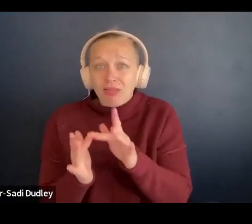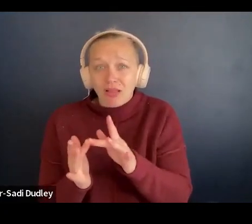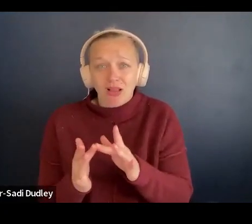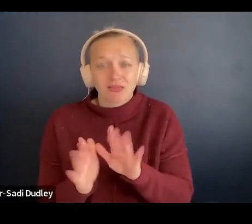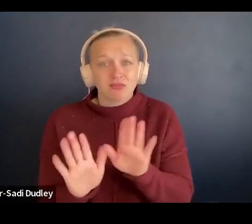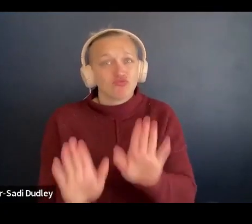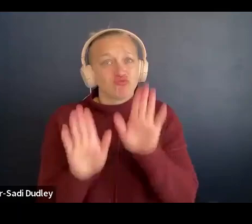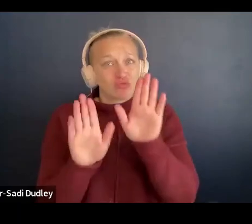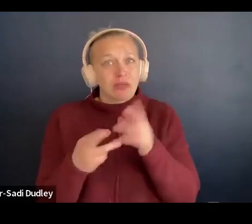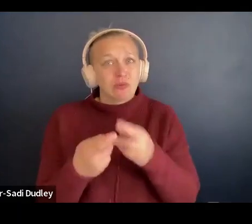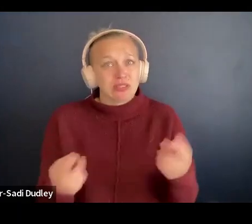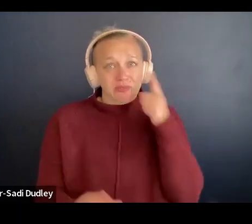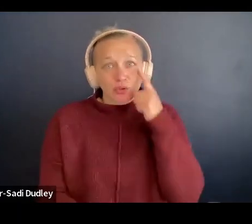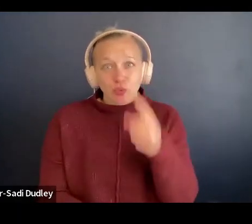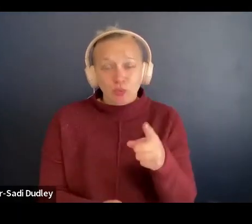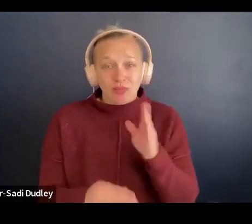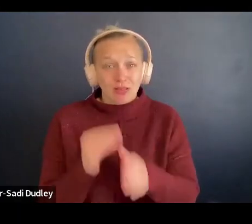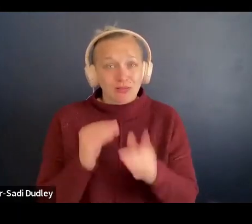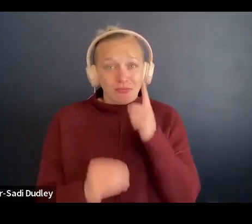me.